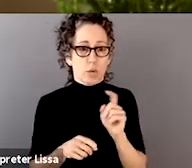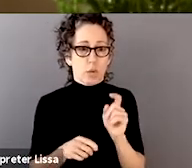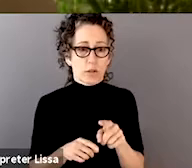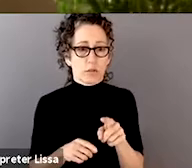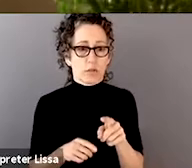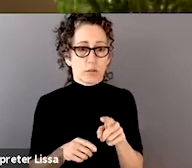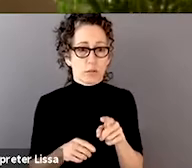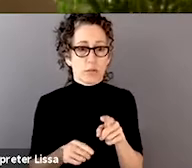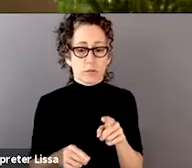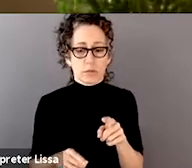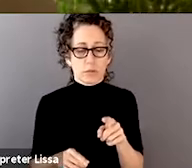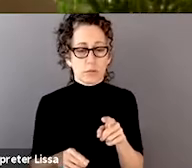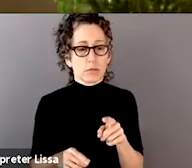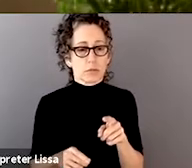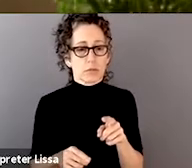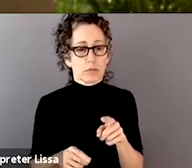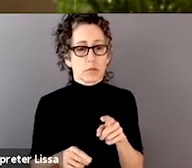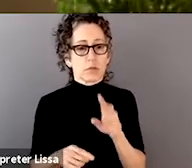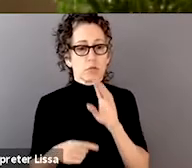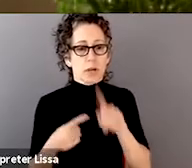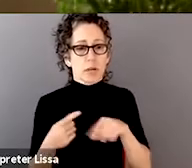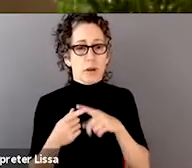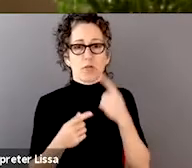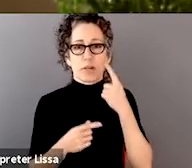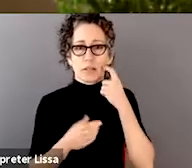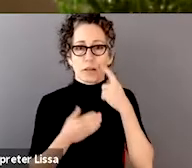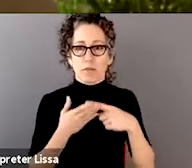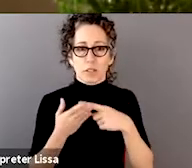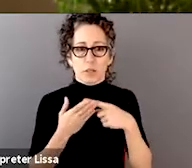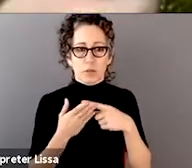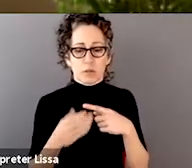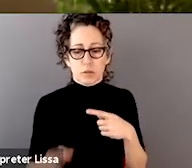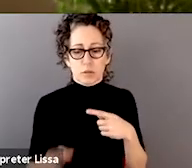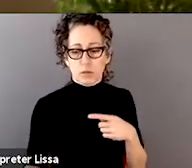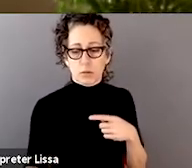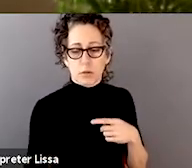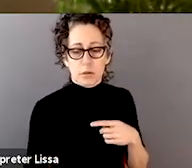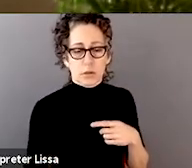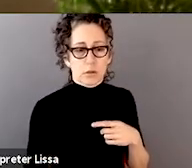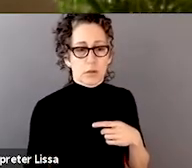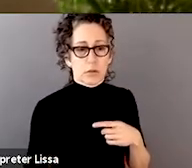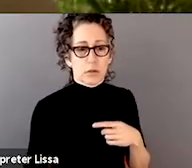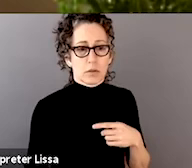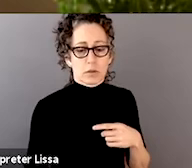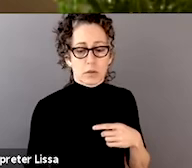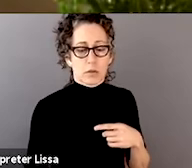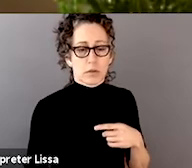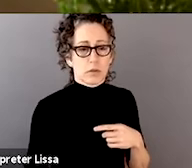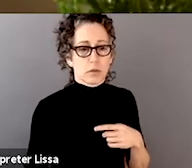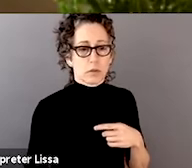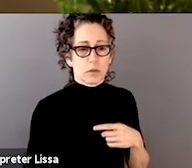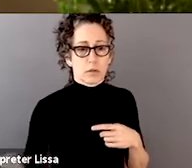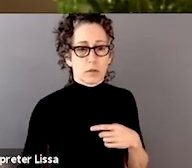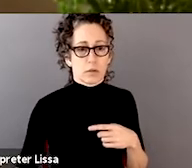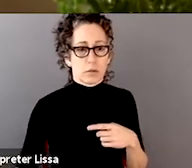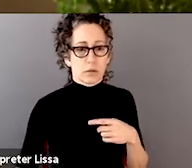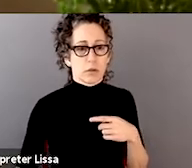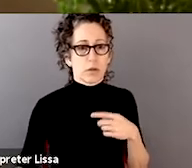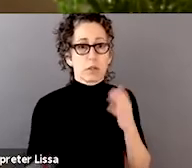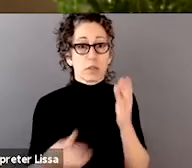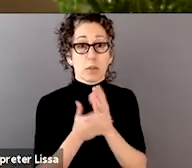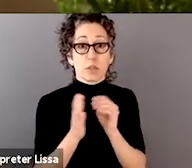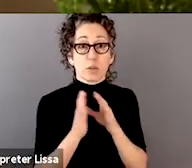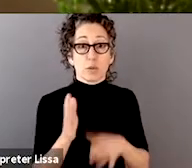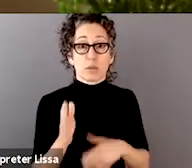something that happened in a recent conversation. So basically, when some of the students in my group were talking about bias